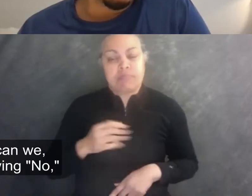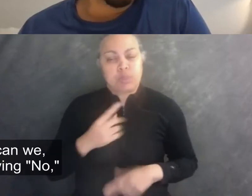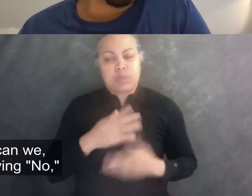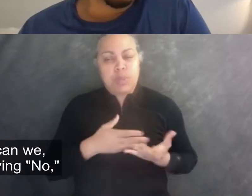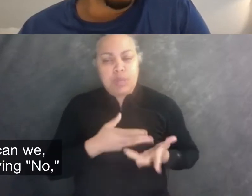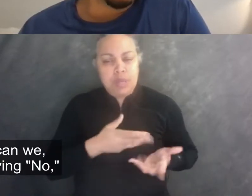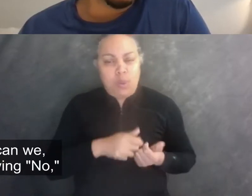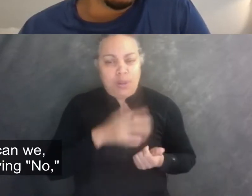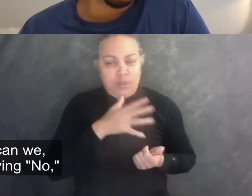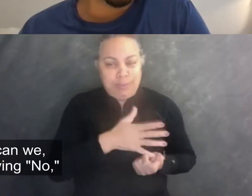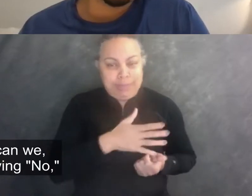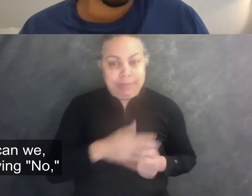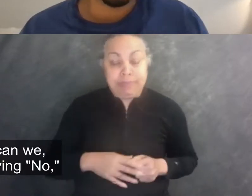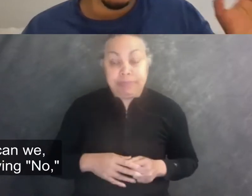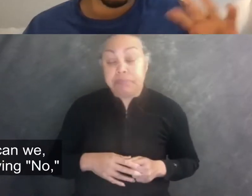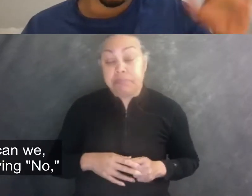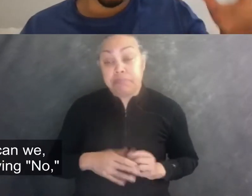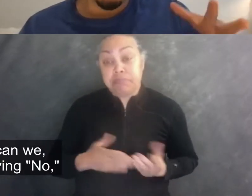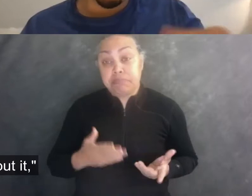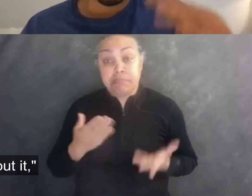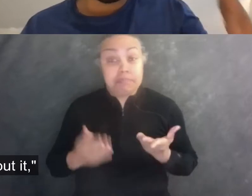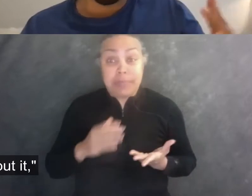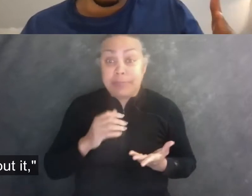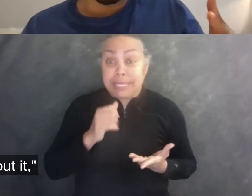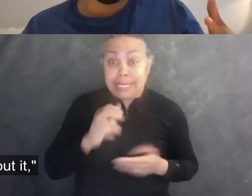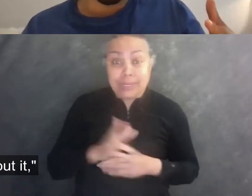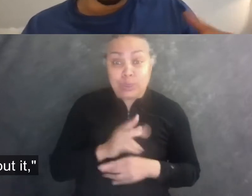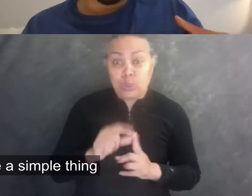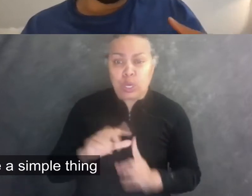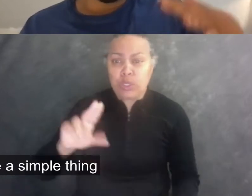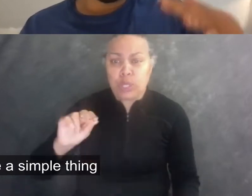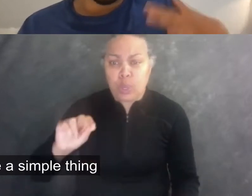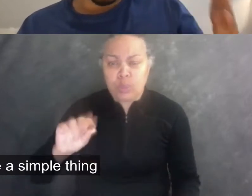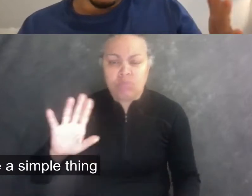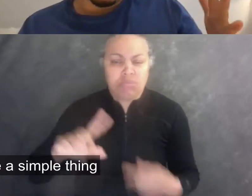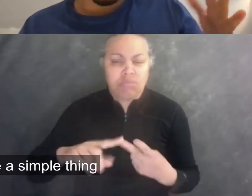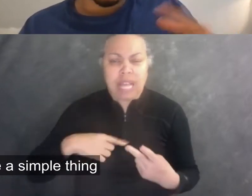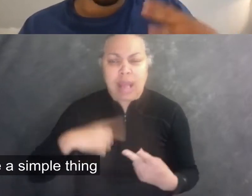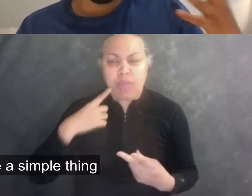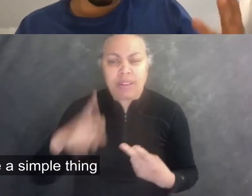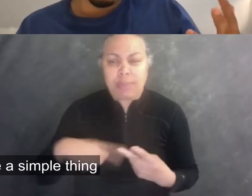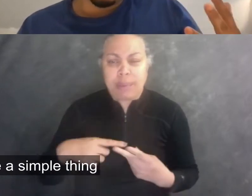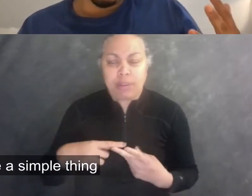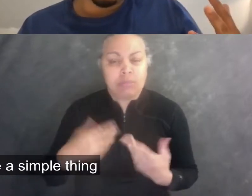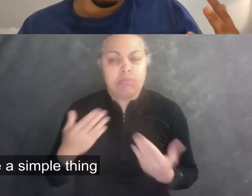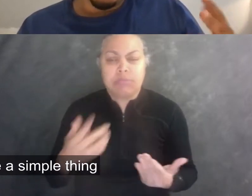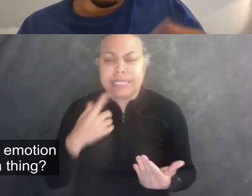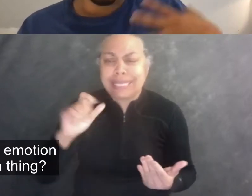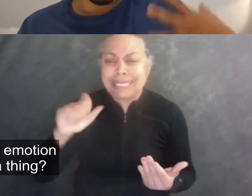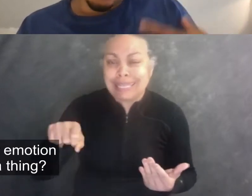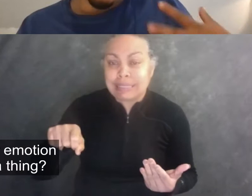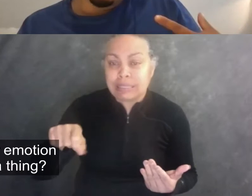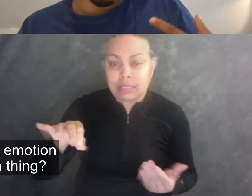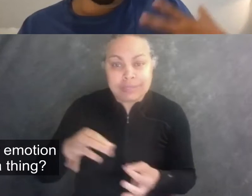like, can we, like, instead of saying no, or I think about it, like just say yes to like a simple thing